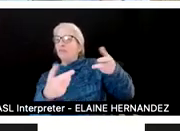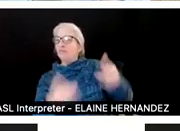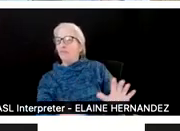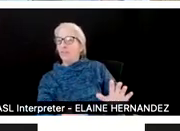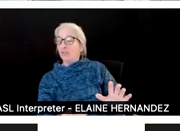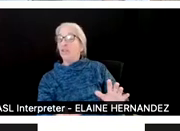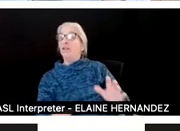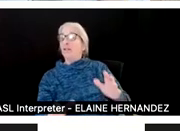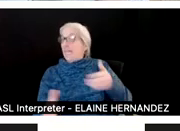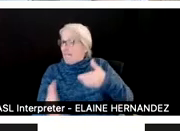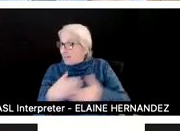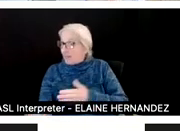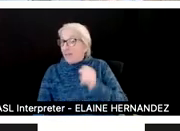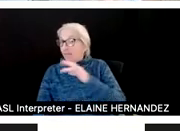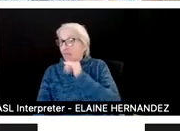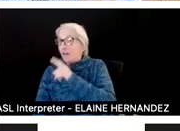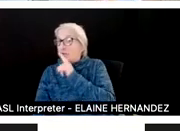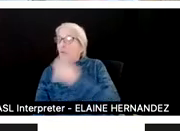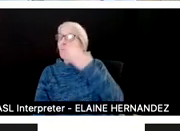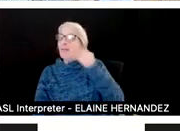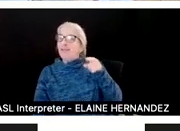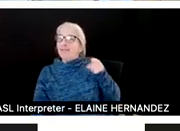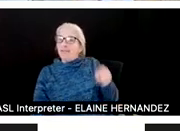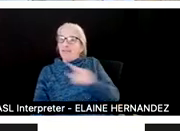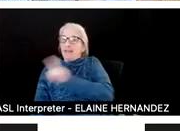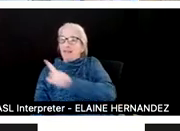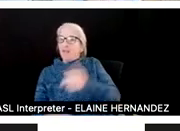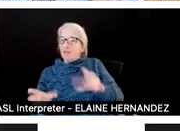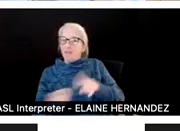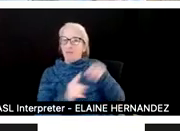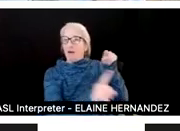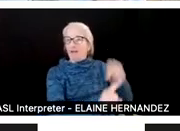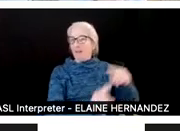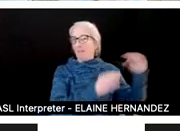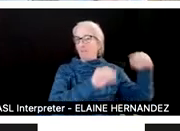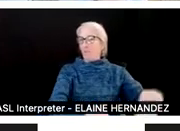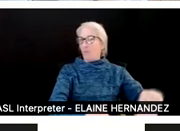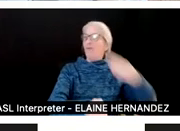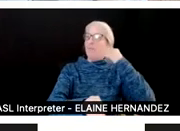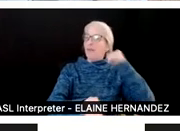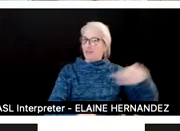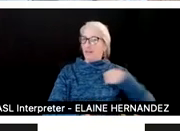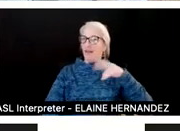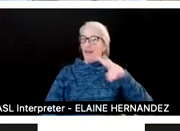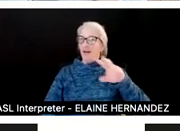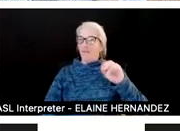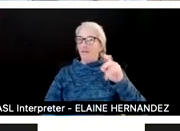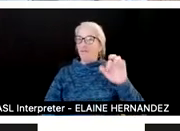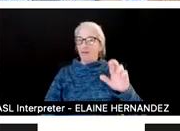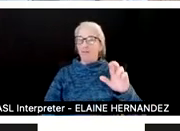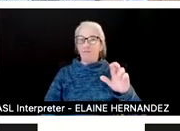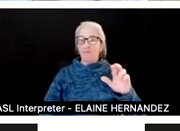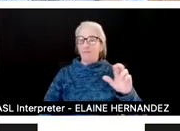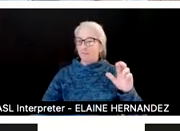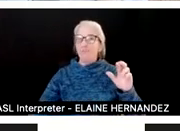Now, there are some exemptions to this particular protection. I know there's been some concerns of